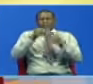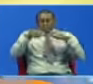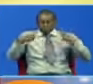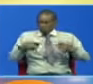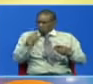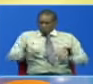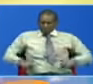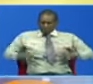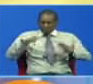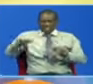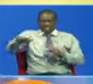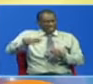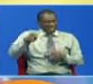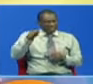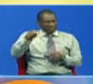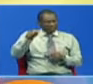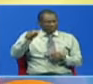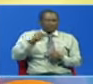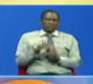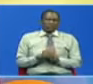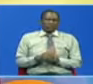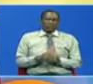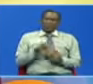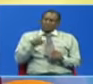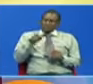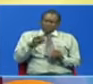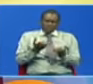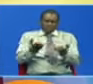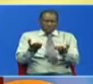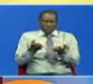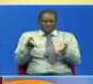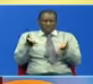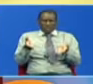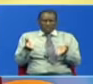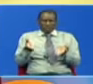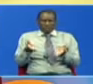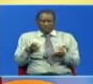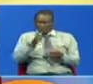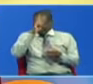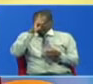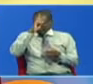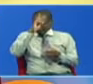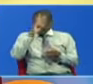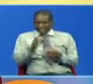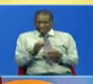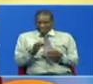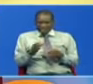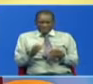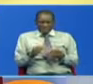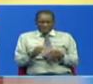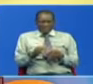areas. This requires serious soul searching